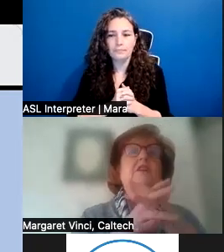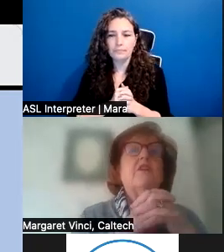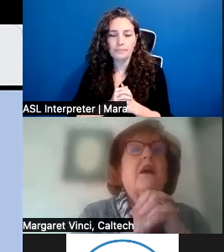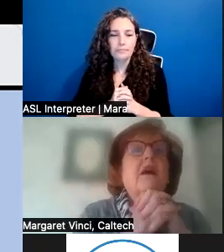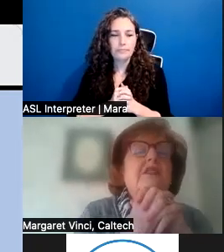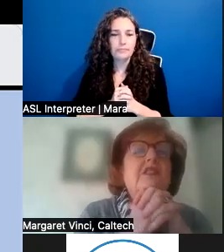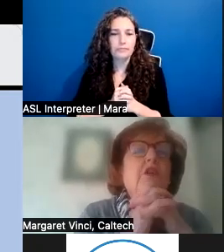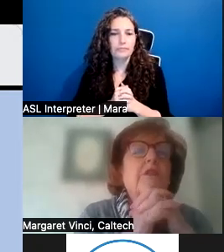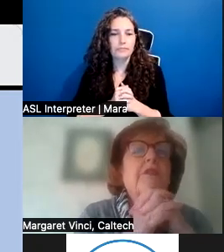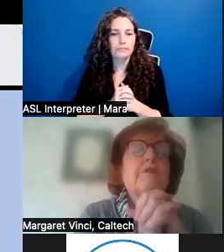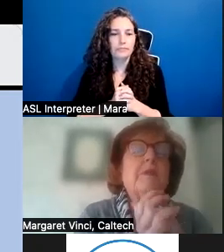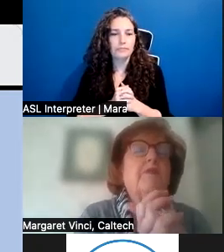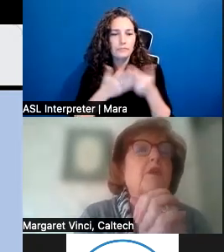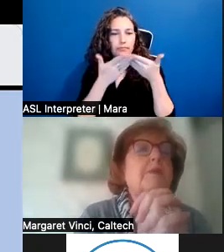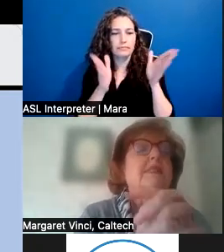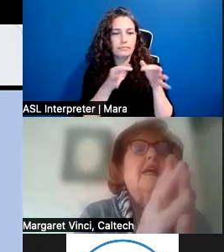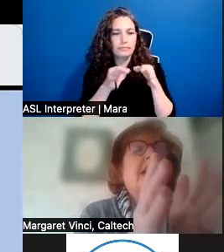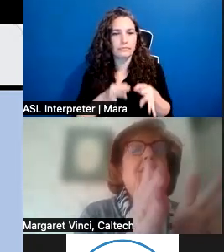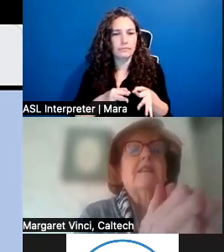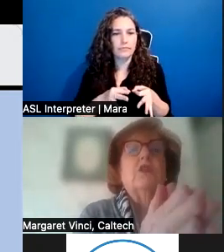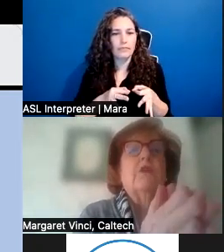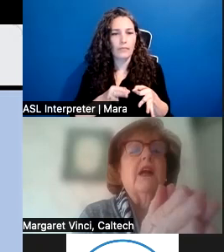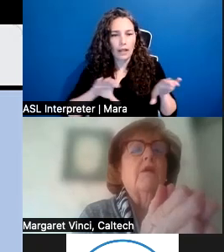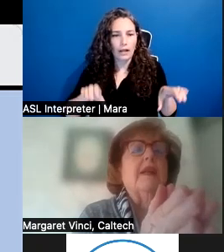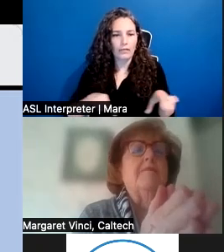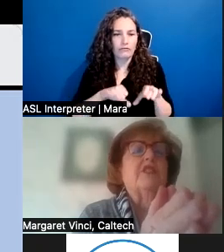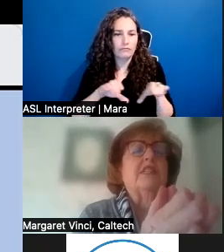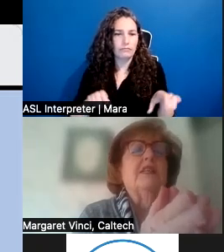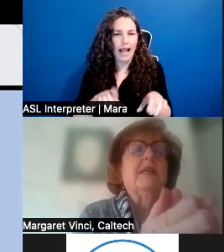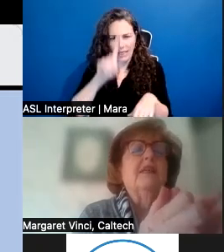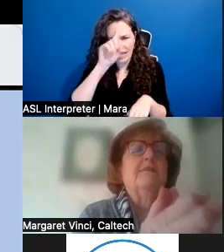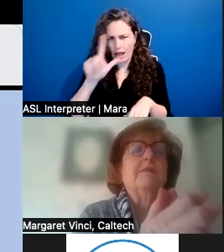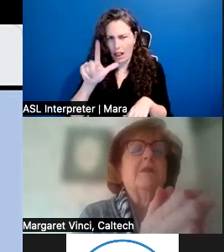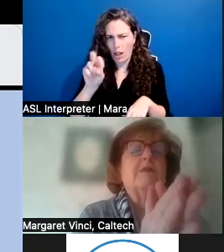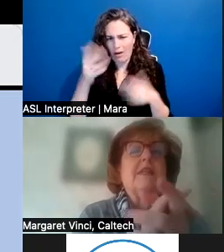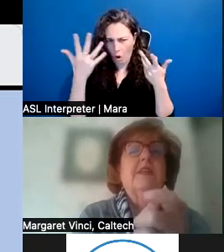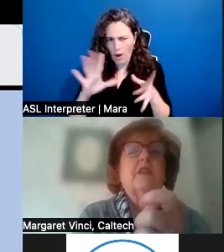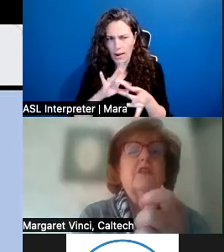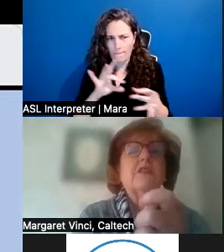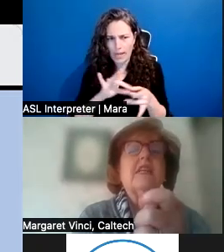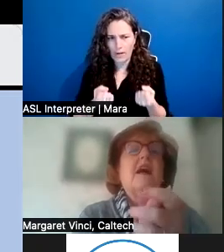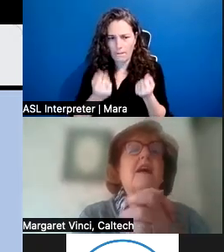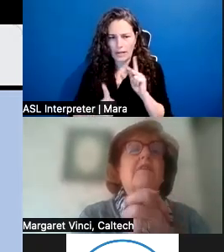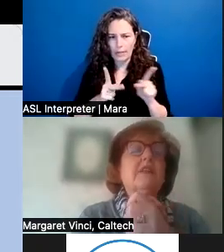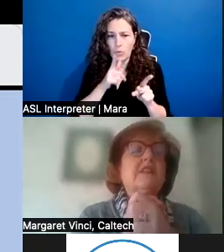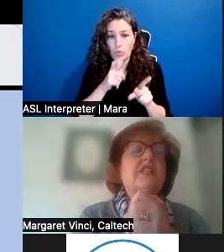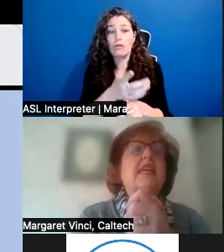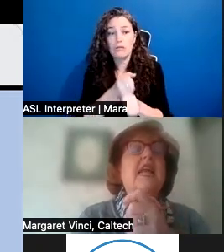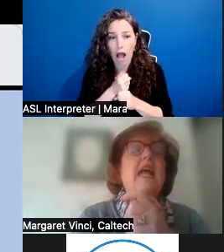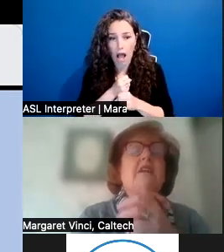And so just an overview of the performance. I think that Lori already mentioned that many of the people that received the alerts